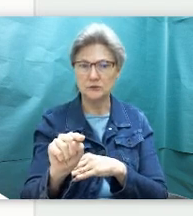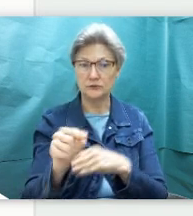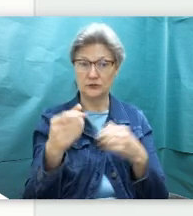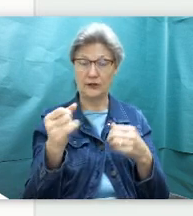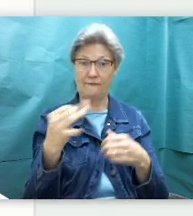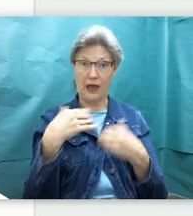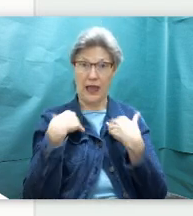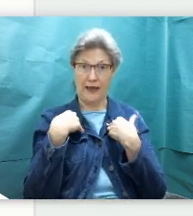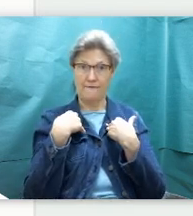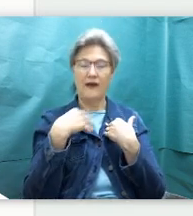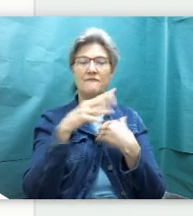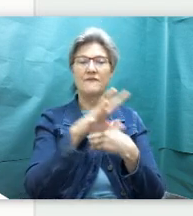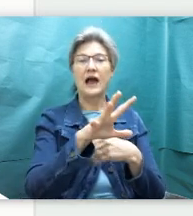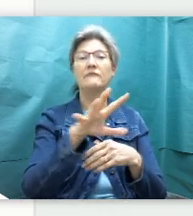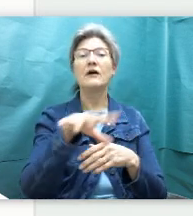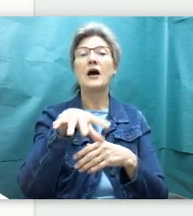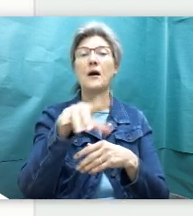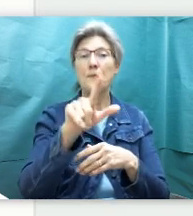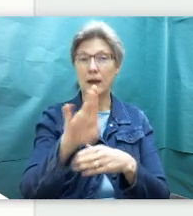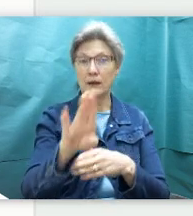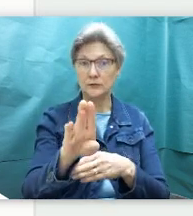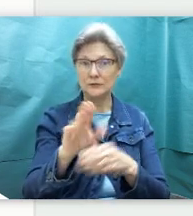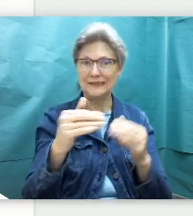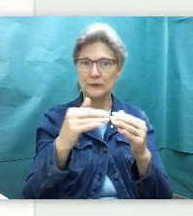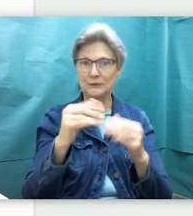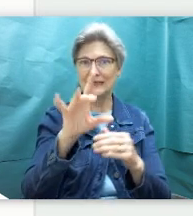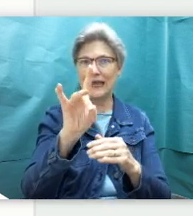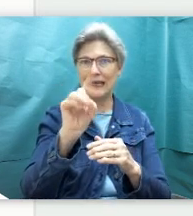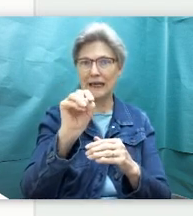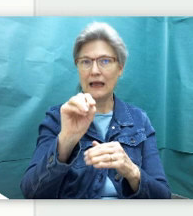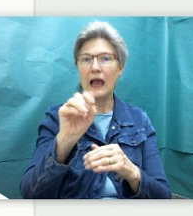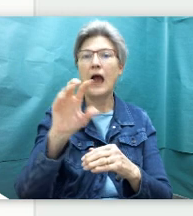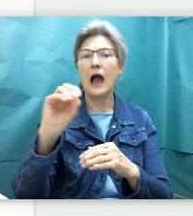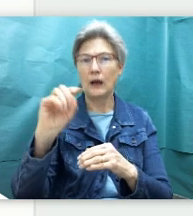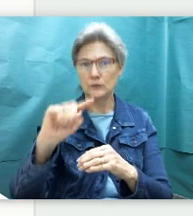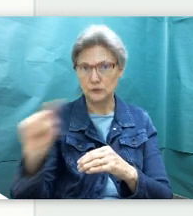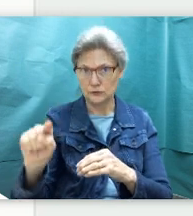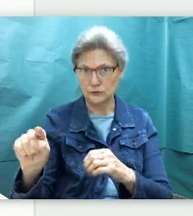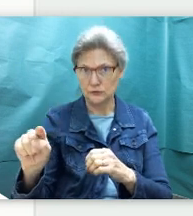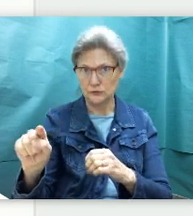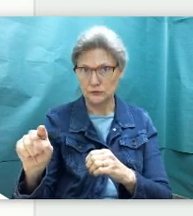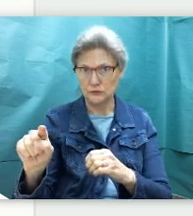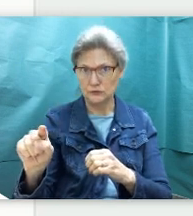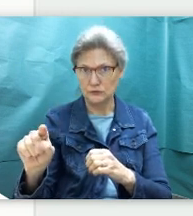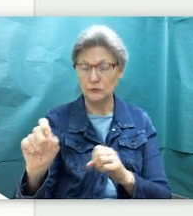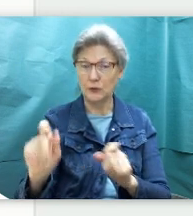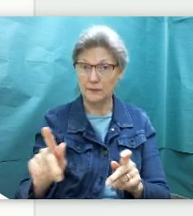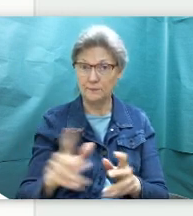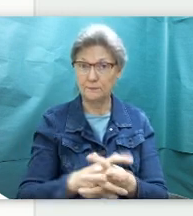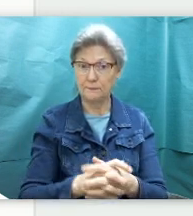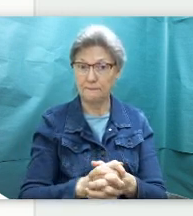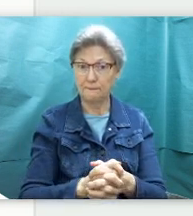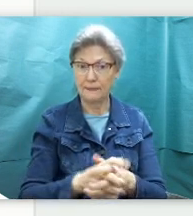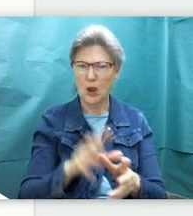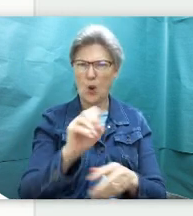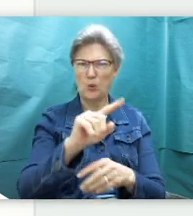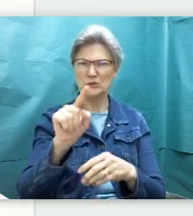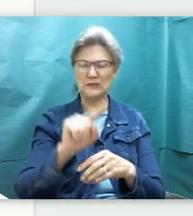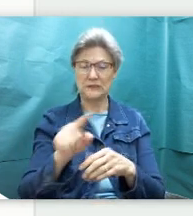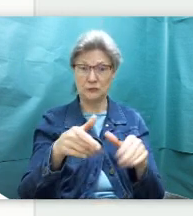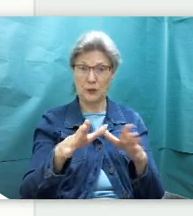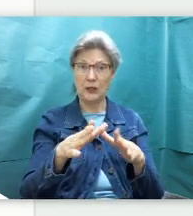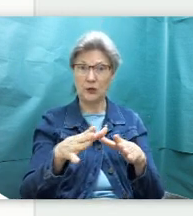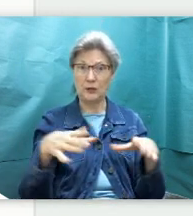have 5 pounds, that'll equal 80 ounces. 80 ounces. OZ is a way that you